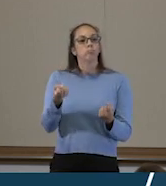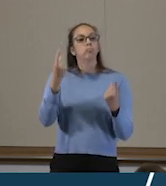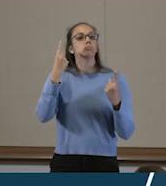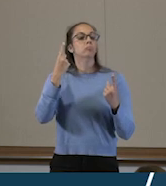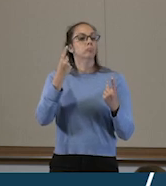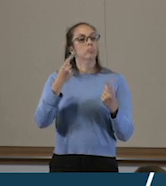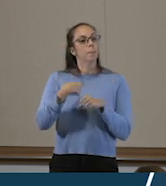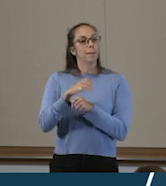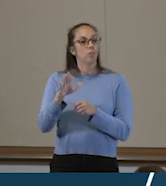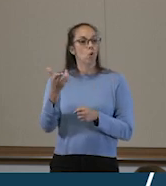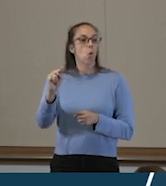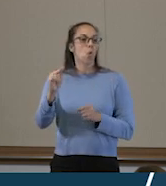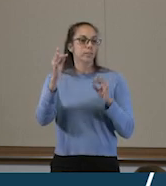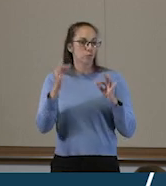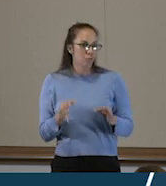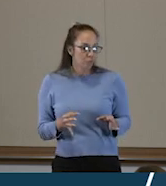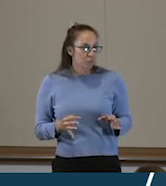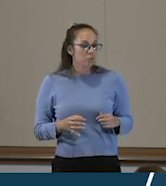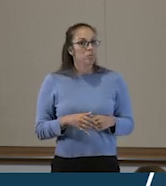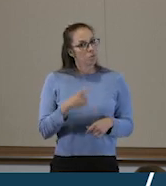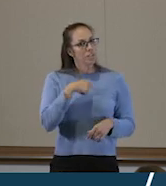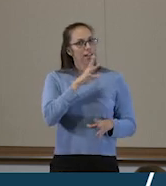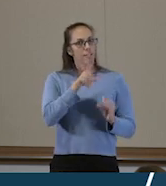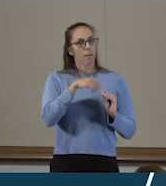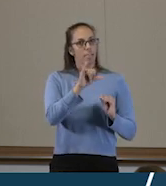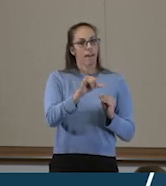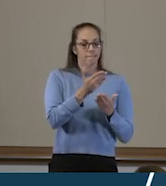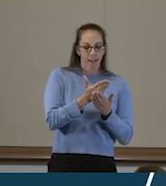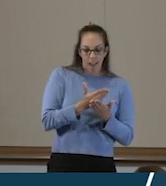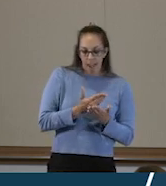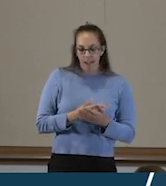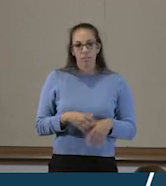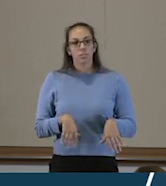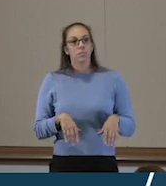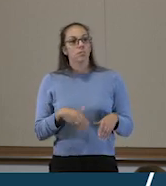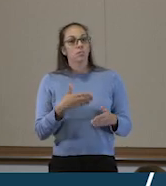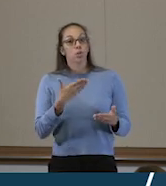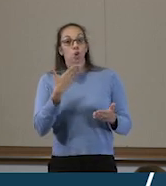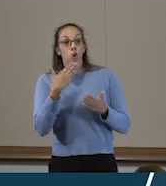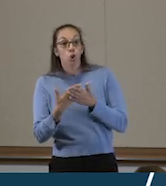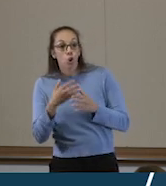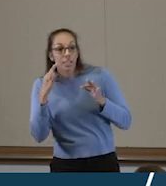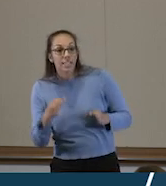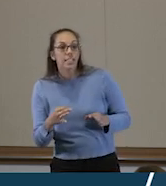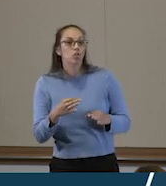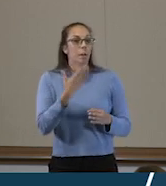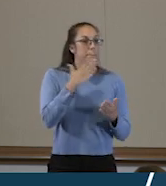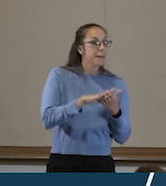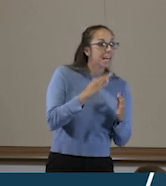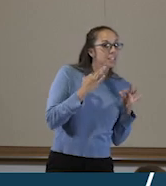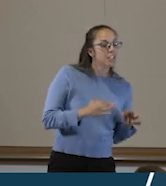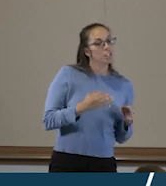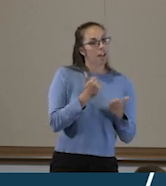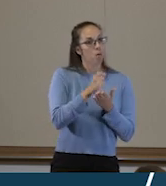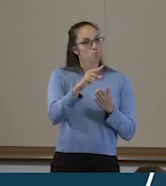fact that, making bad decisions allows you to grow. Making good decisions allows you to grow,